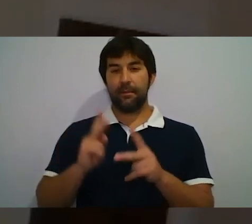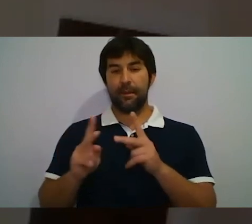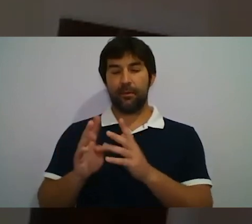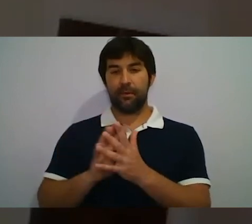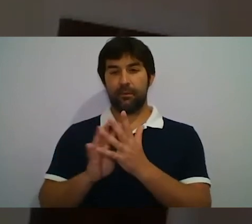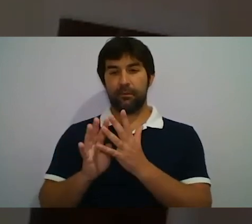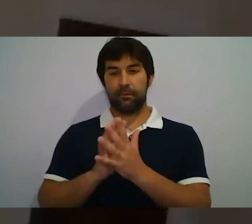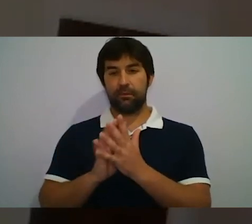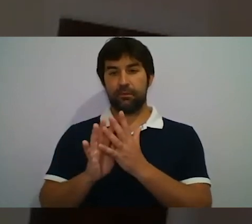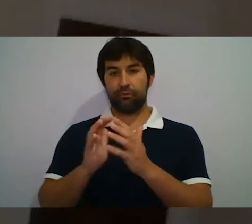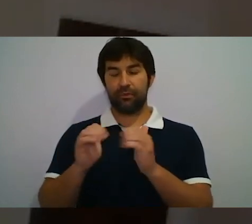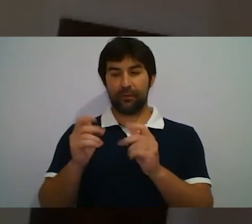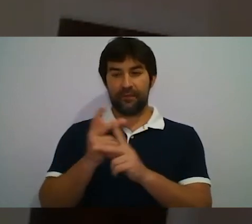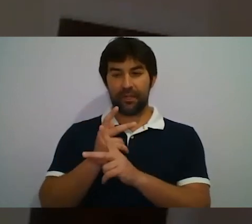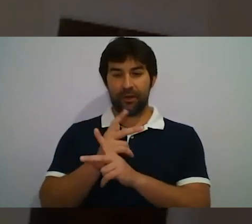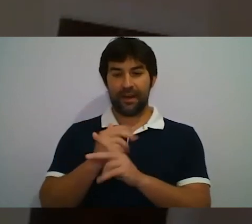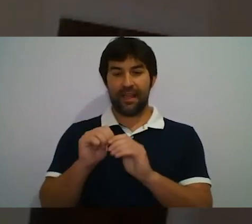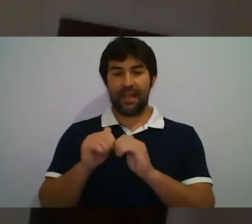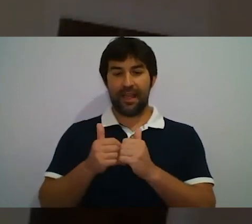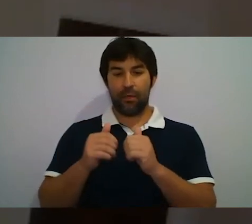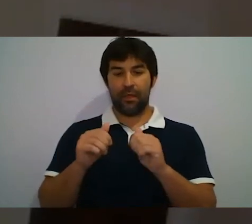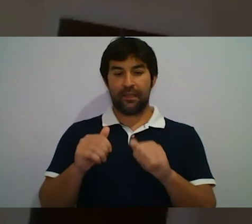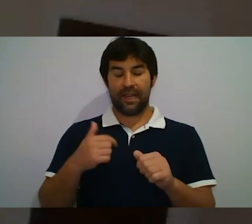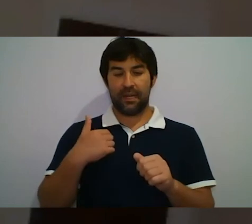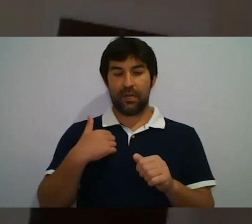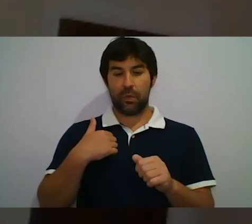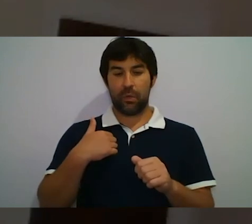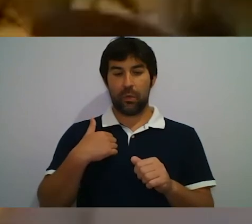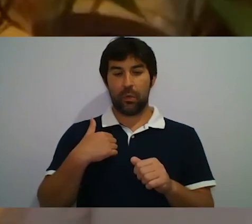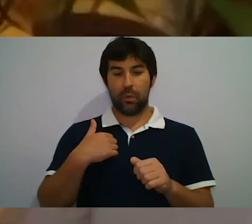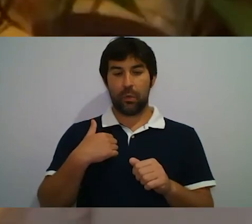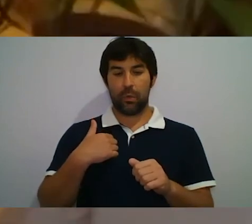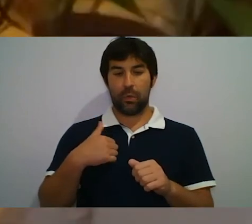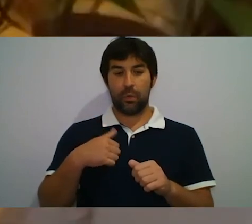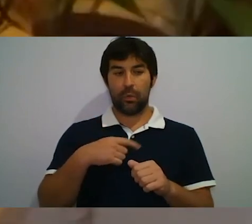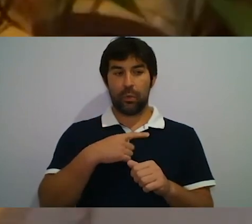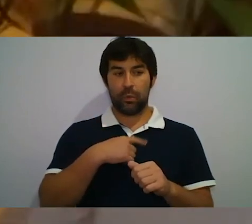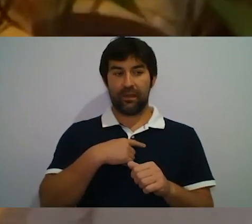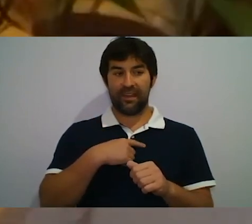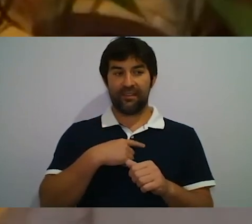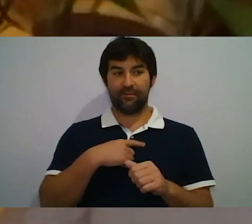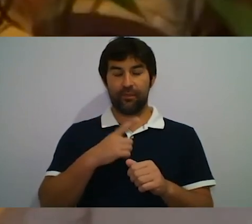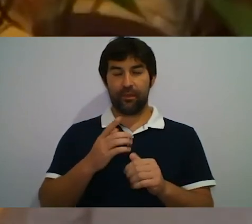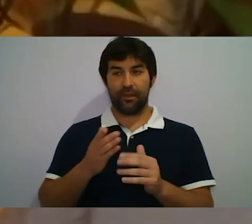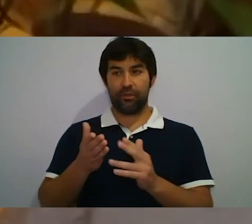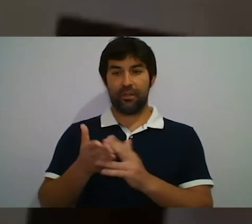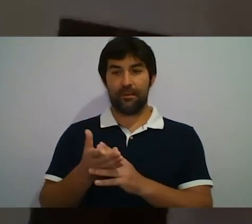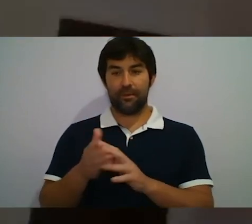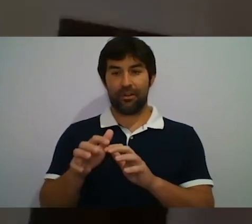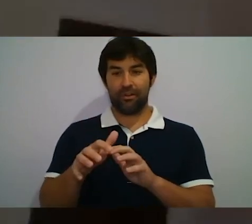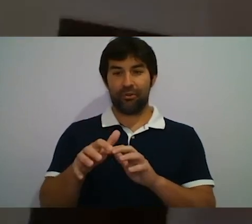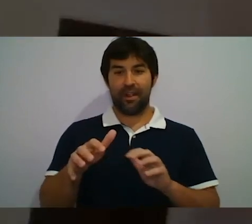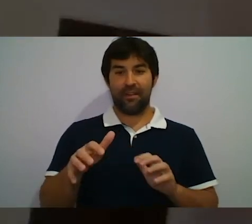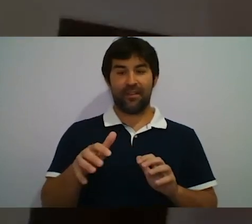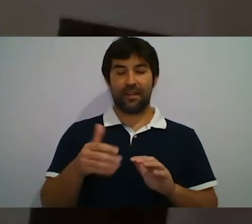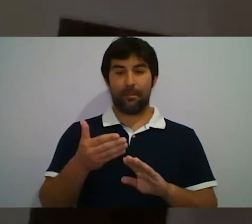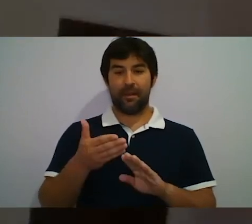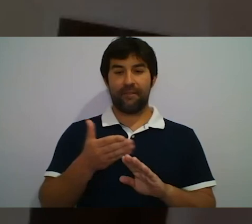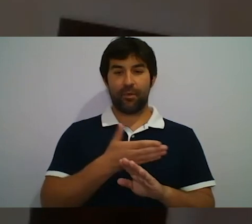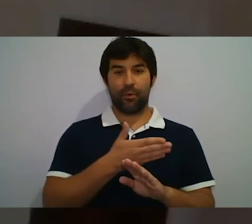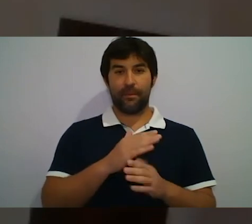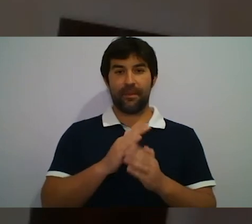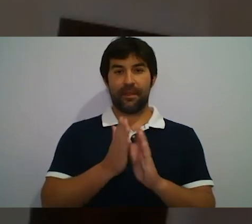from DOMI, who is doing an excellent job identifying projects from 311 and other sources and kind of working through those in a way that I thought was really